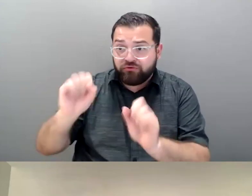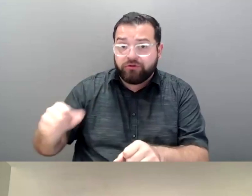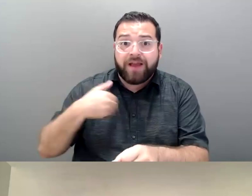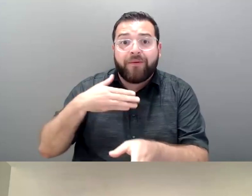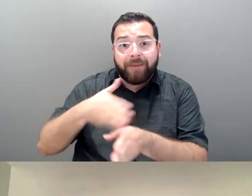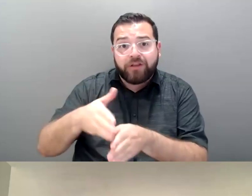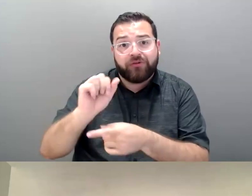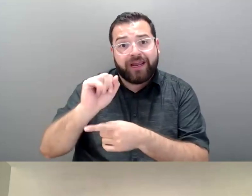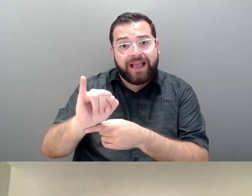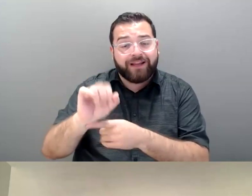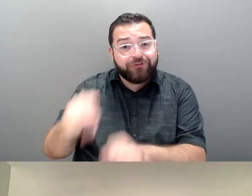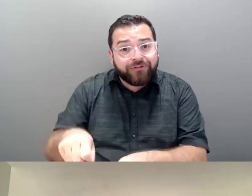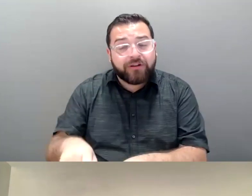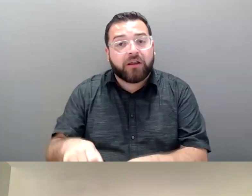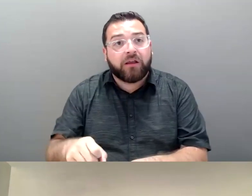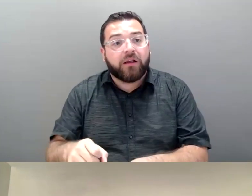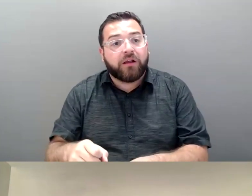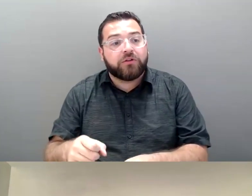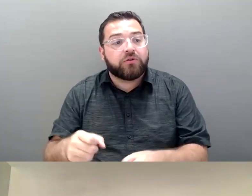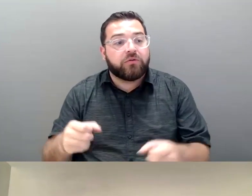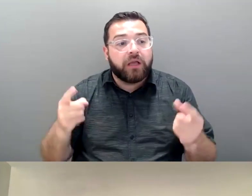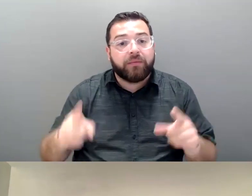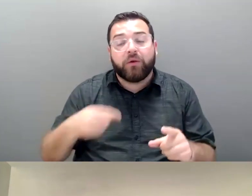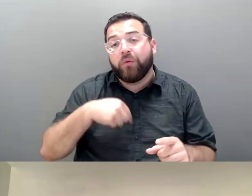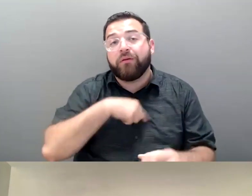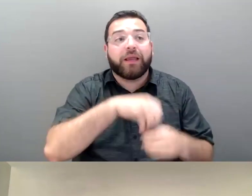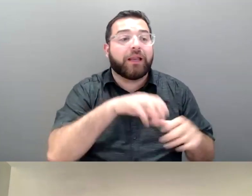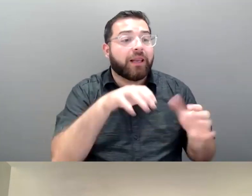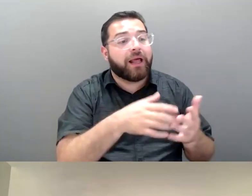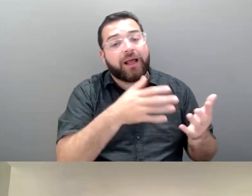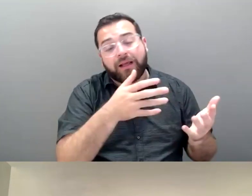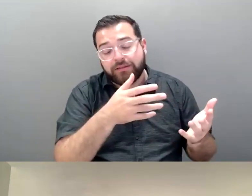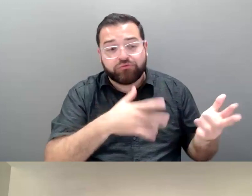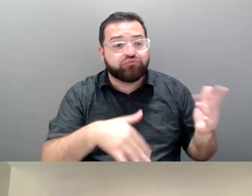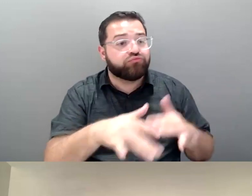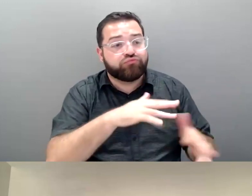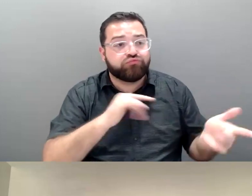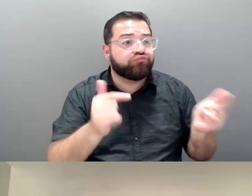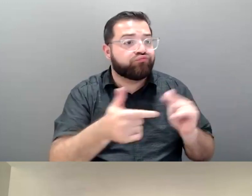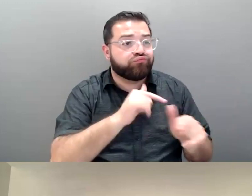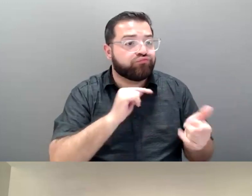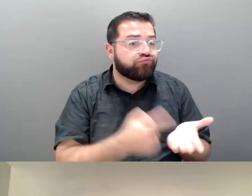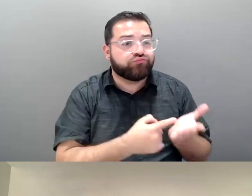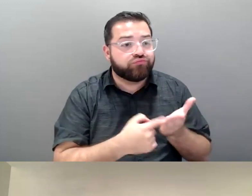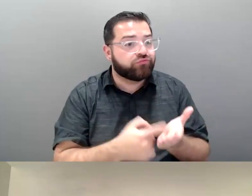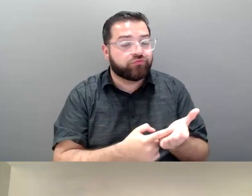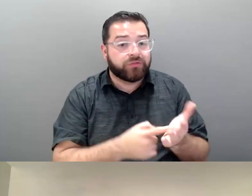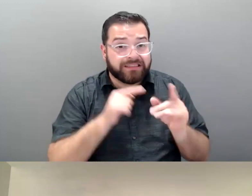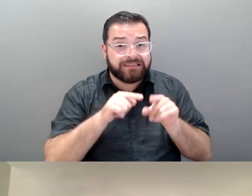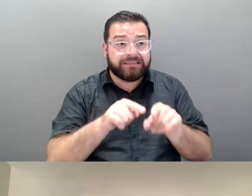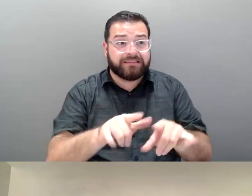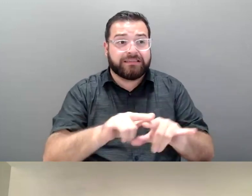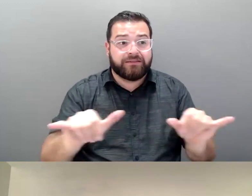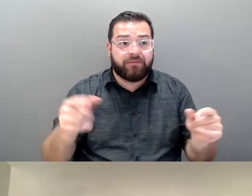And so what's happening is we're rooting around in class, we're we're going around and around and around, and all the while my students